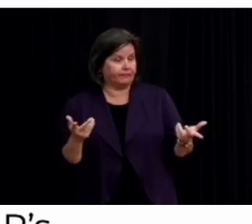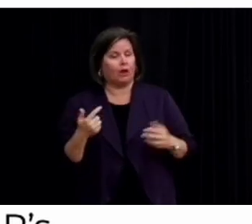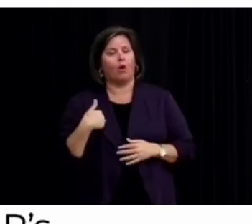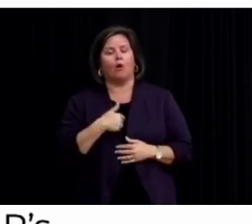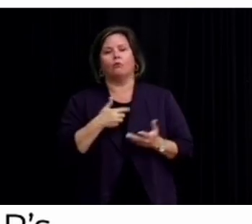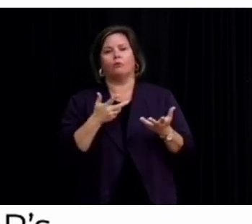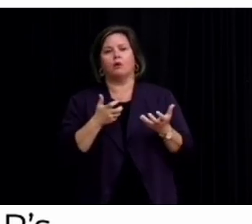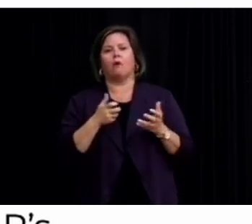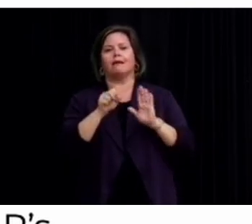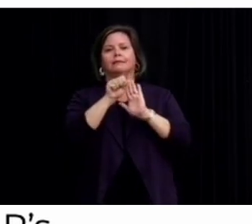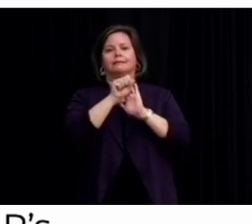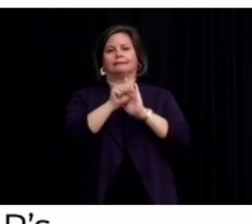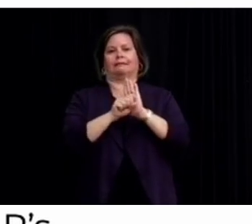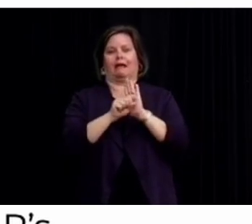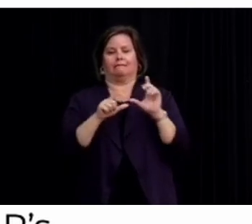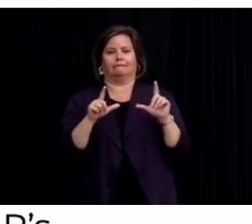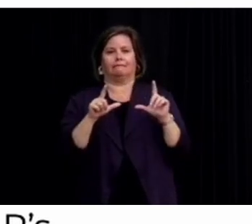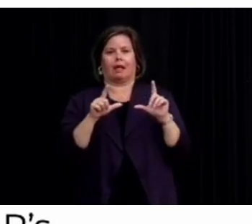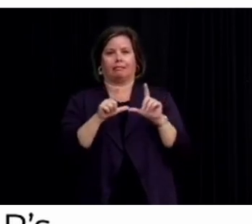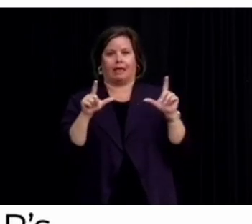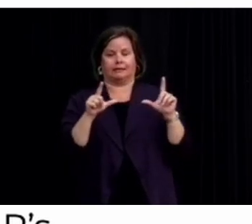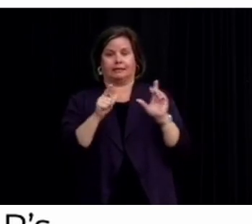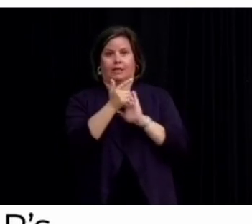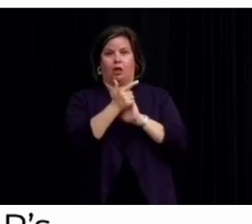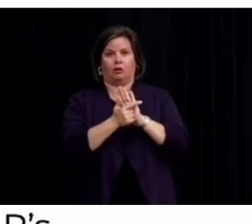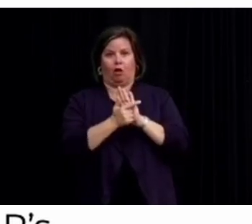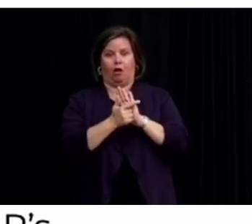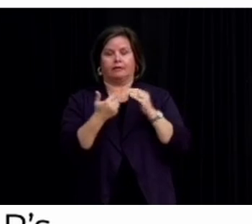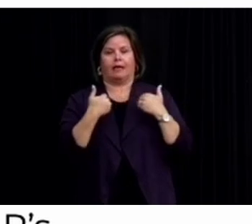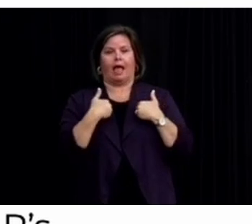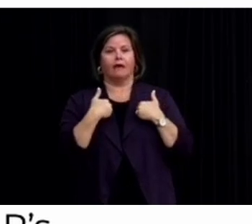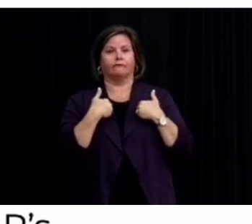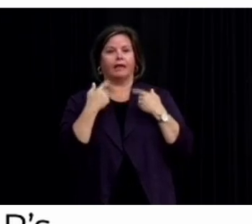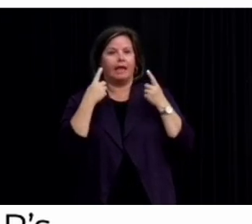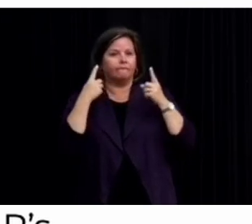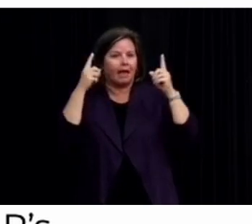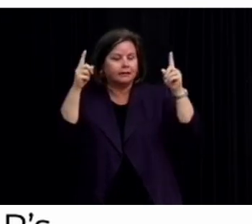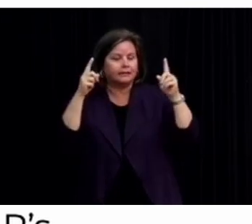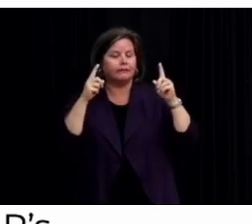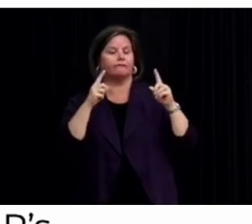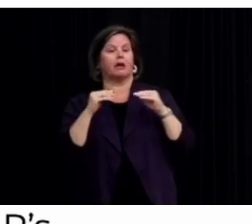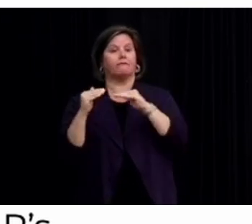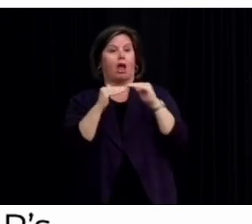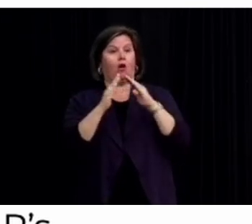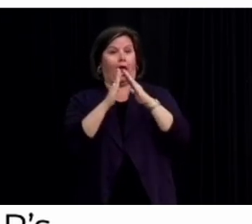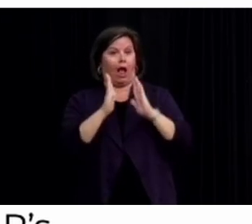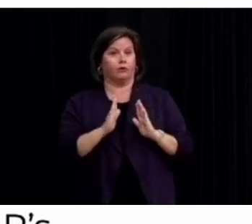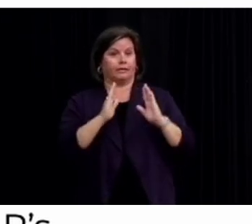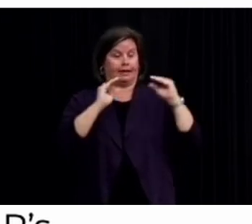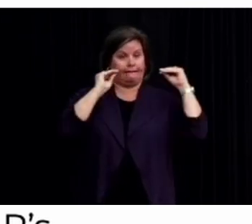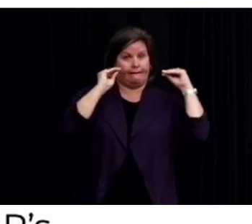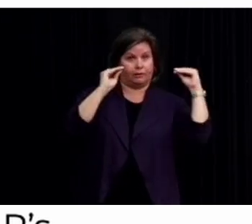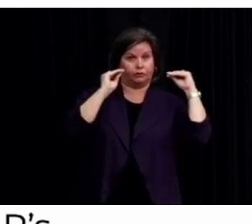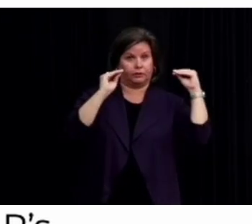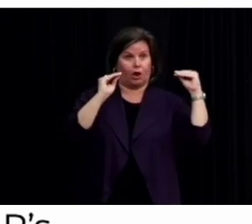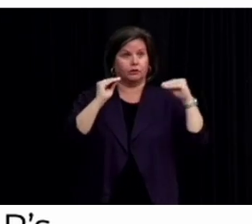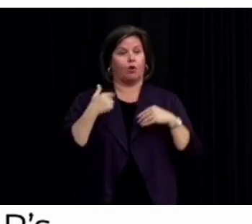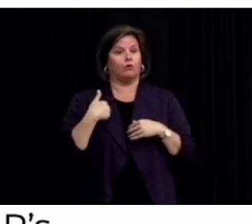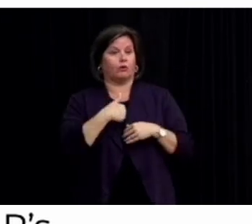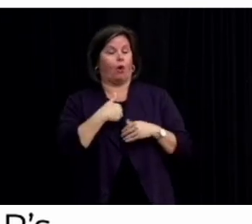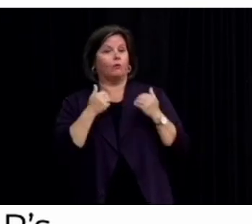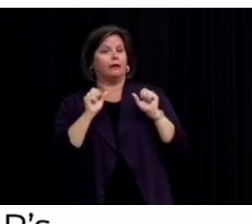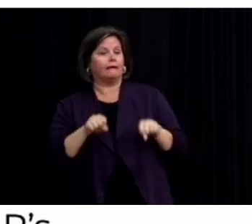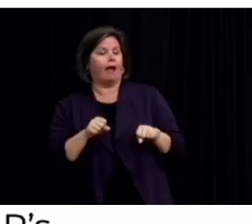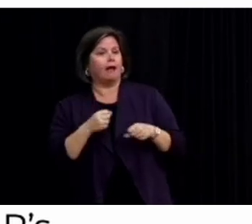ensure that state licensing laws include effective fair housing education that holds real estate licensees accountable.